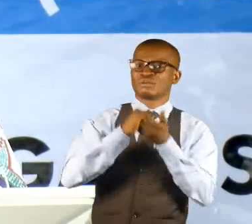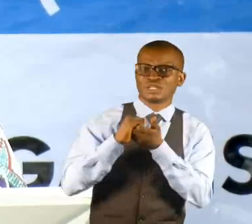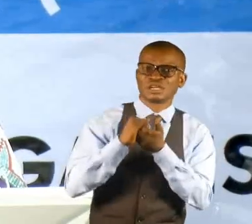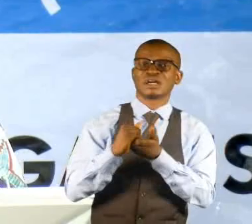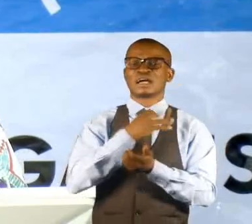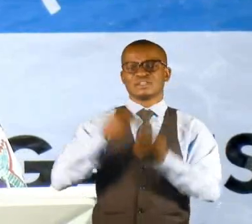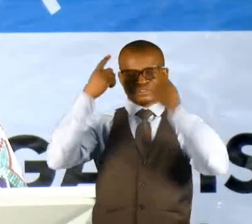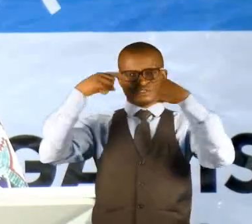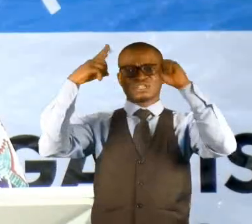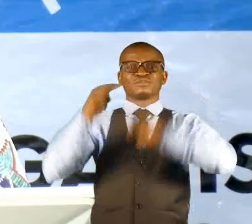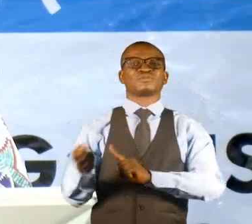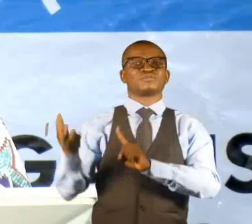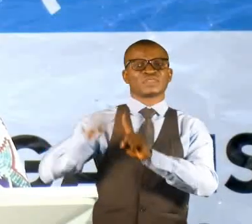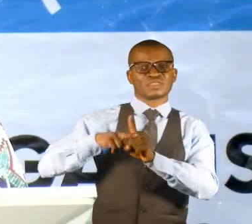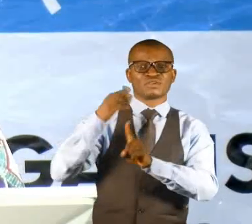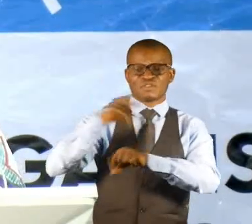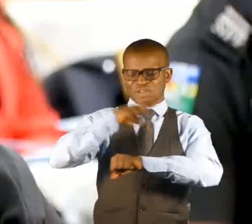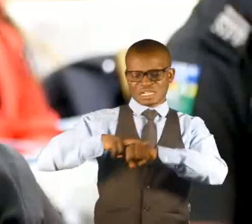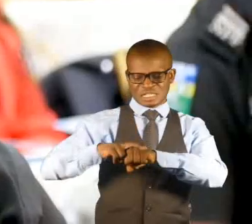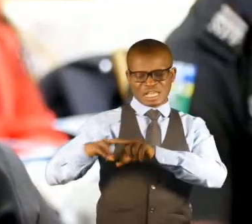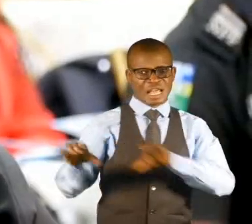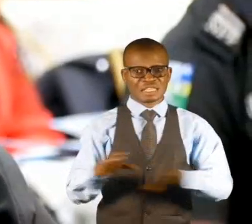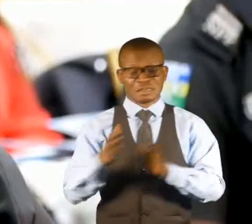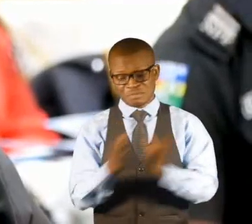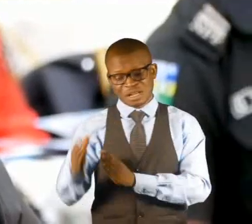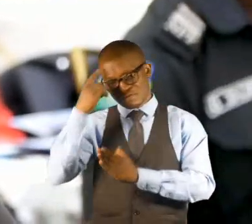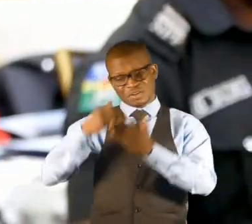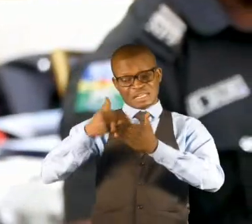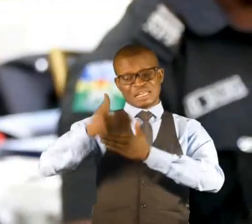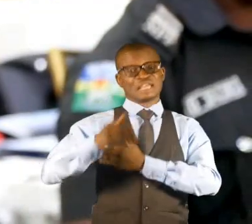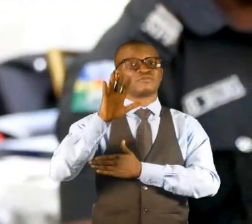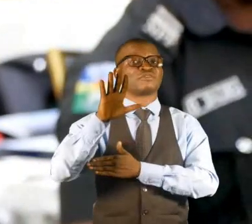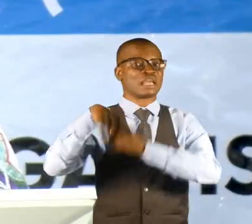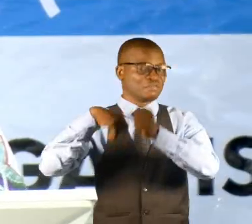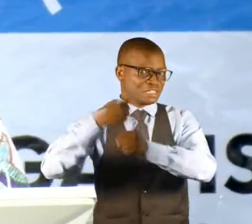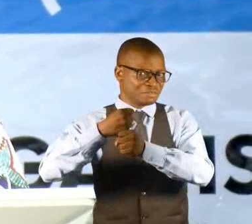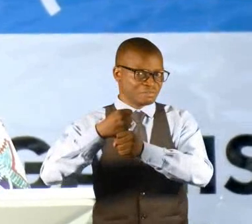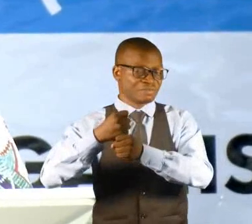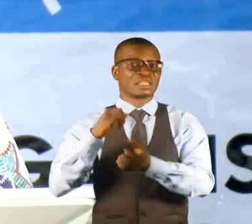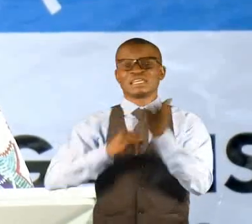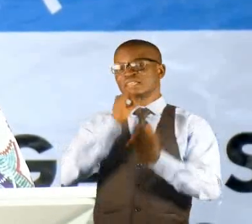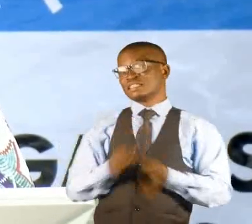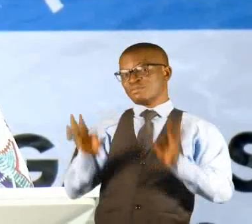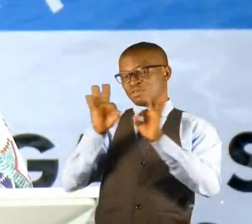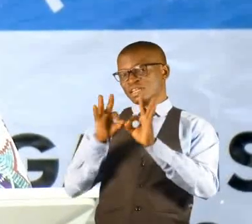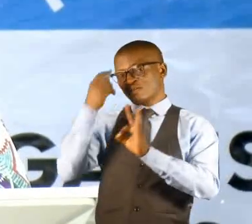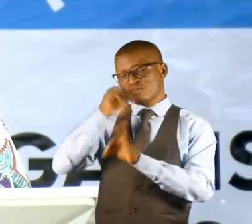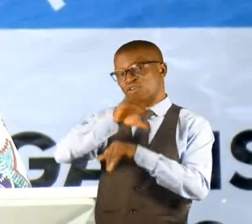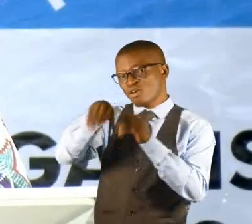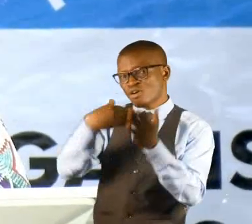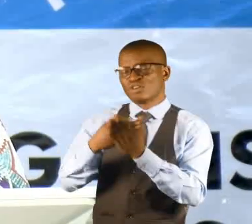collaborative and successful implementation of the National Action Plan for the next 5 years. It is important for